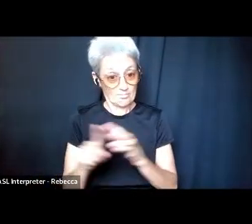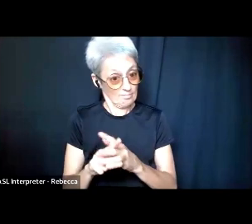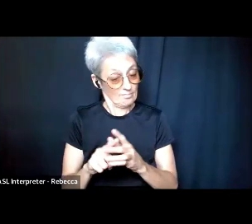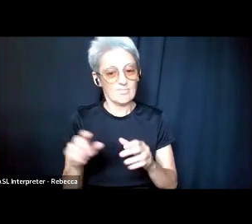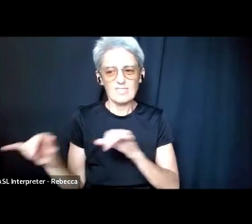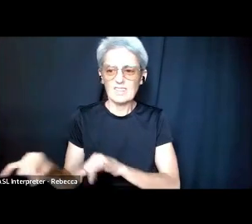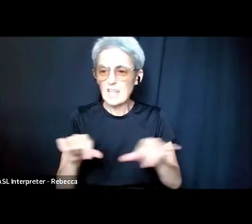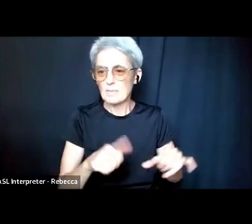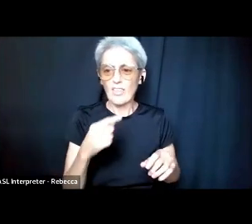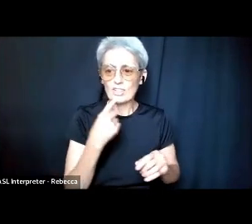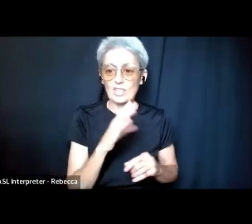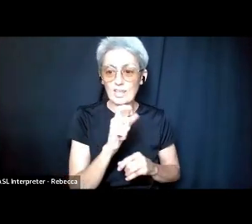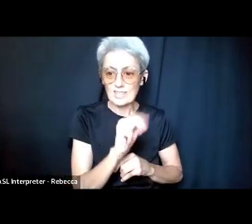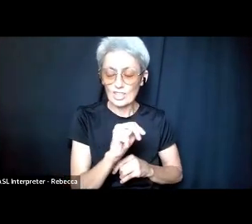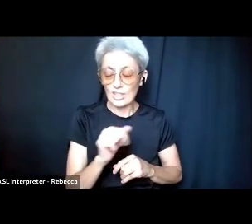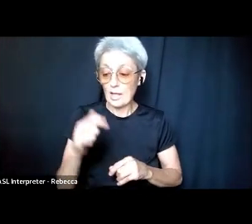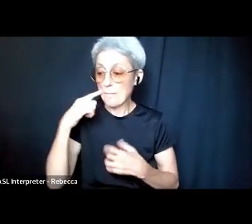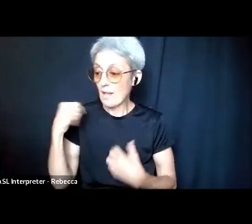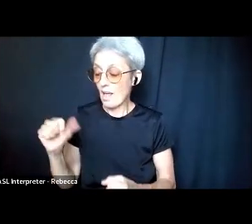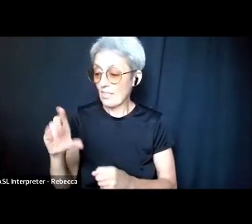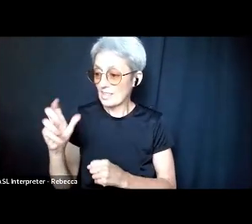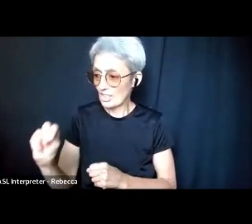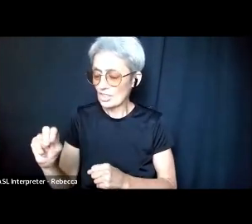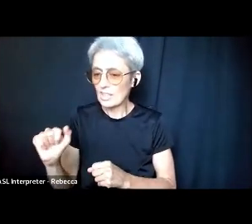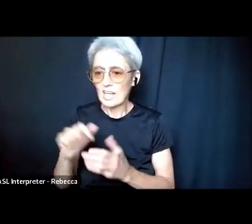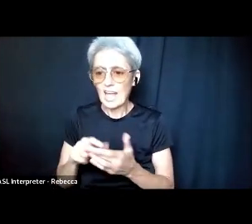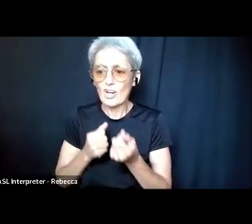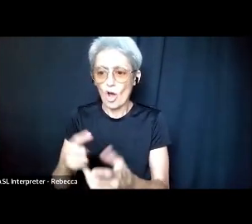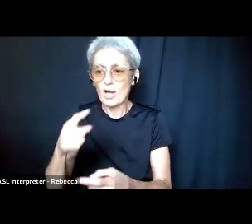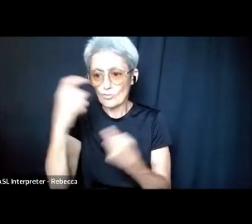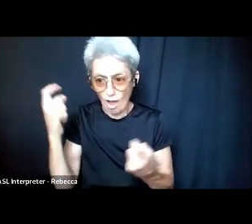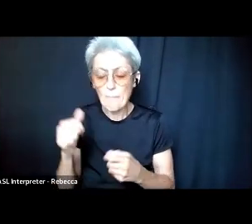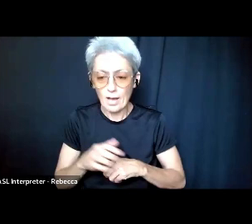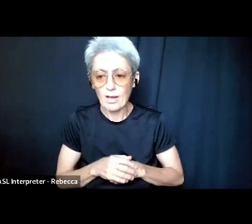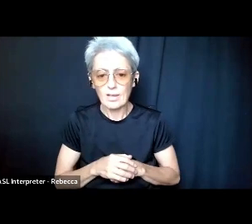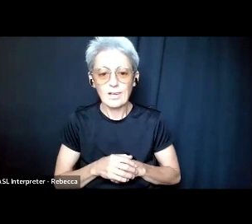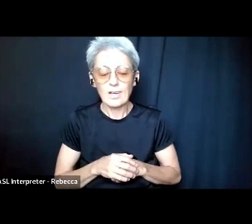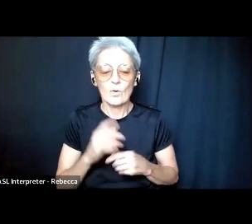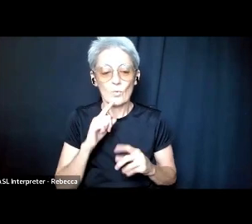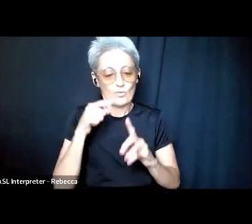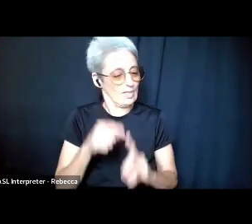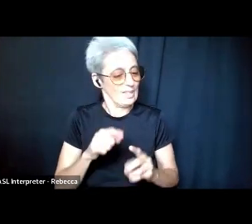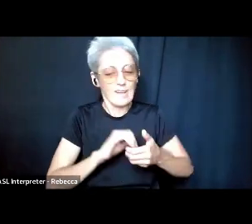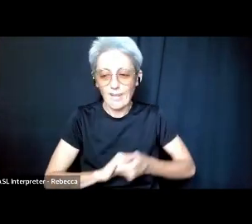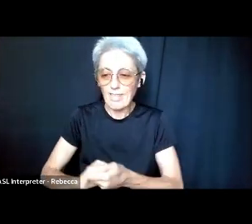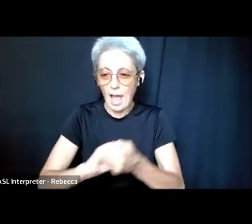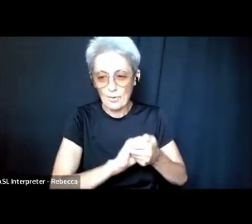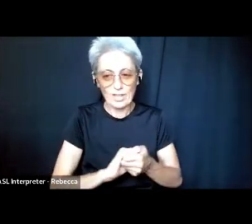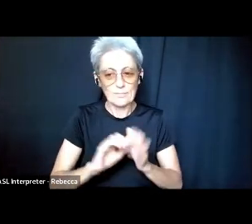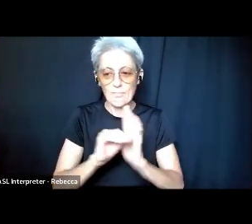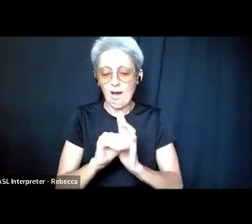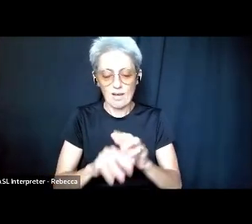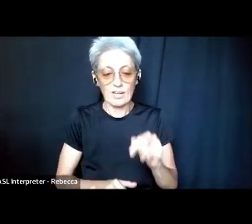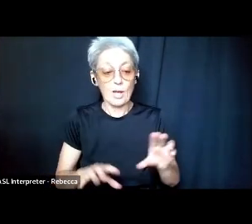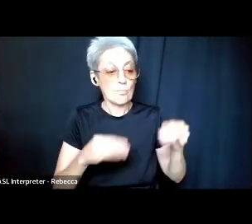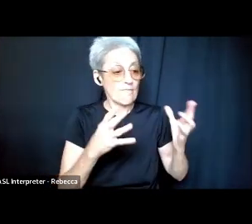condition, can be traumatizing in and of itself. And we're all about the collaborative model of care. It takes the provider working with the